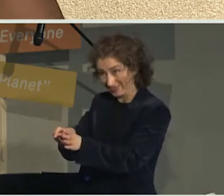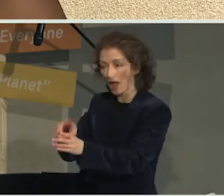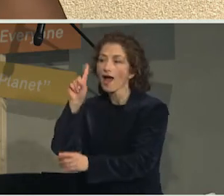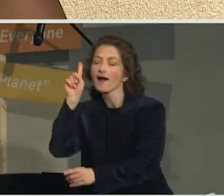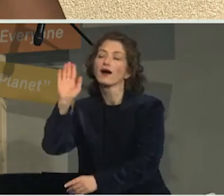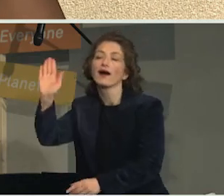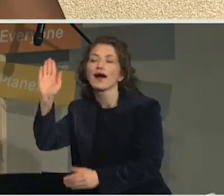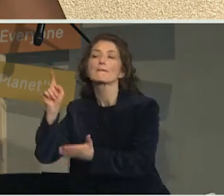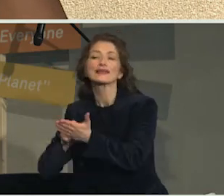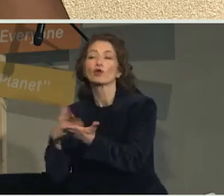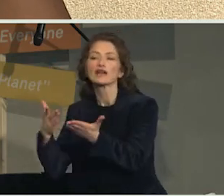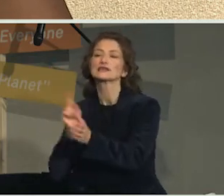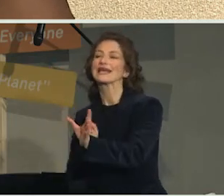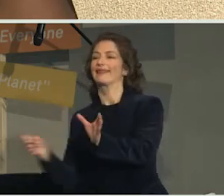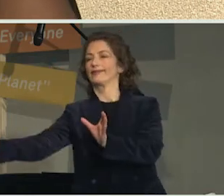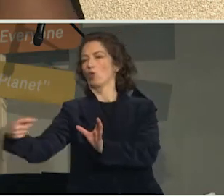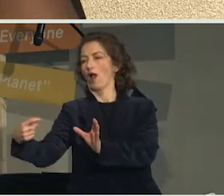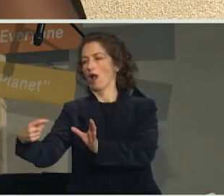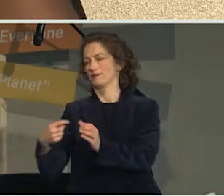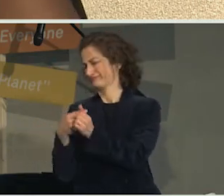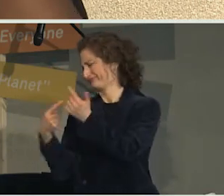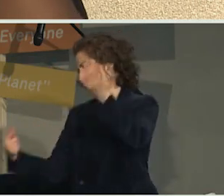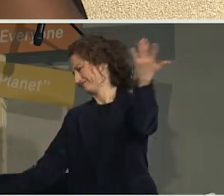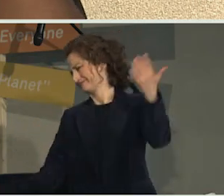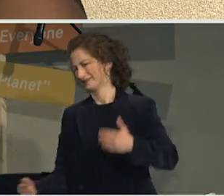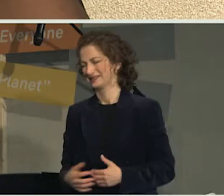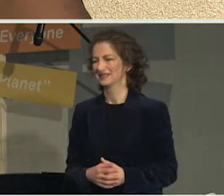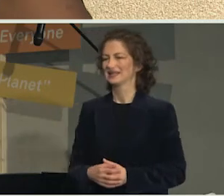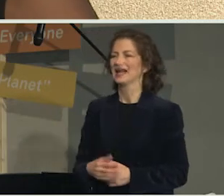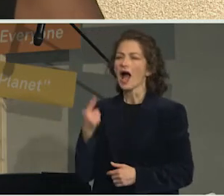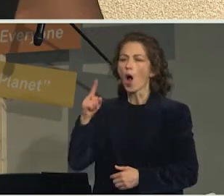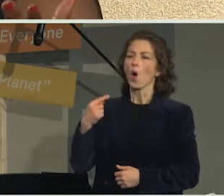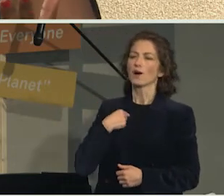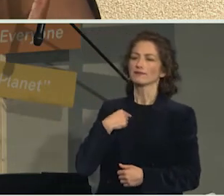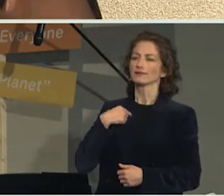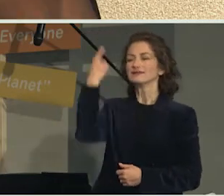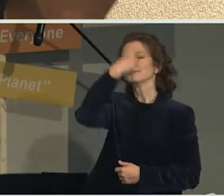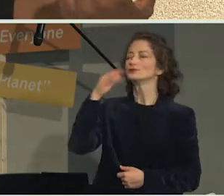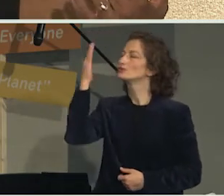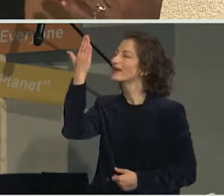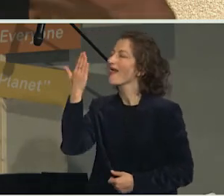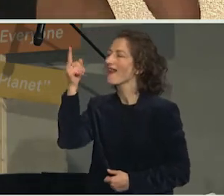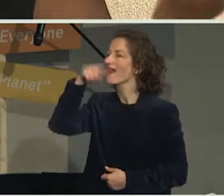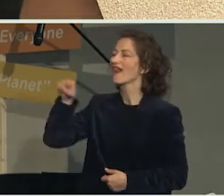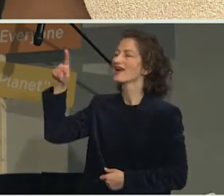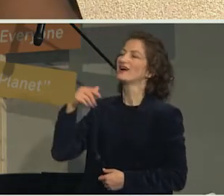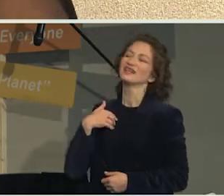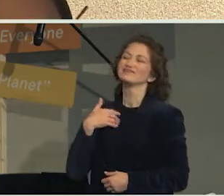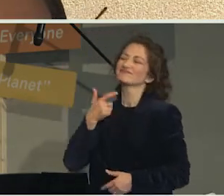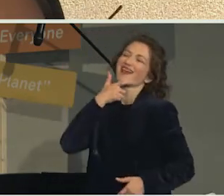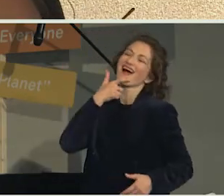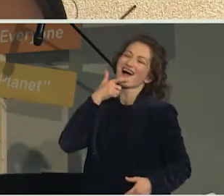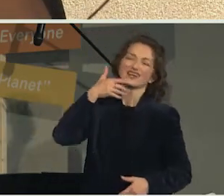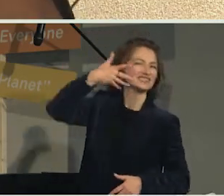you come around to the back door. And I see a wannabe version of me, I see someone laughing and enjoying